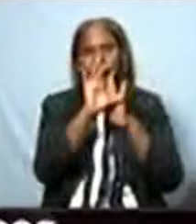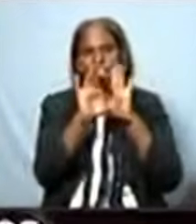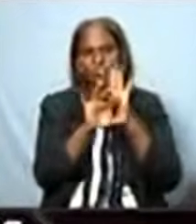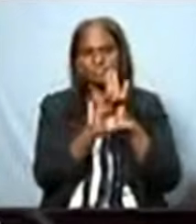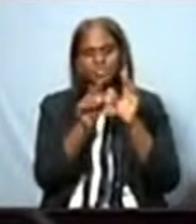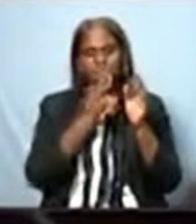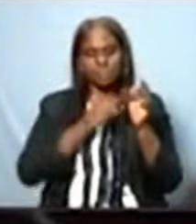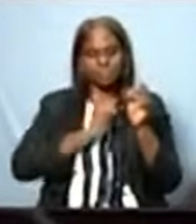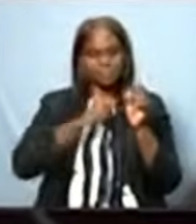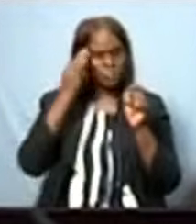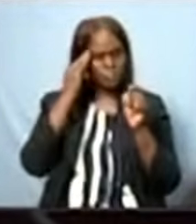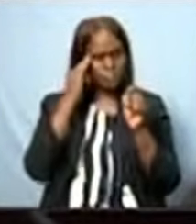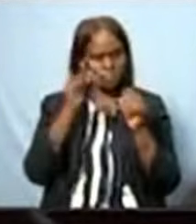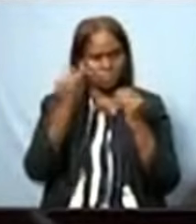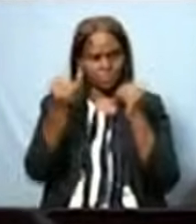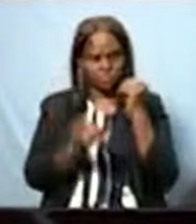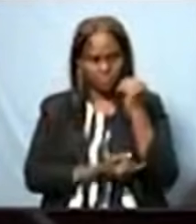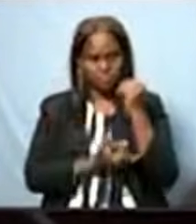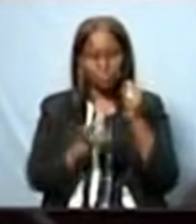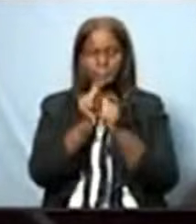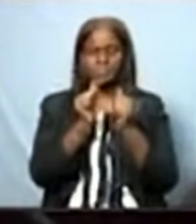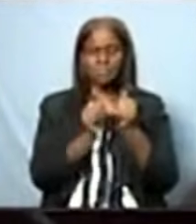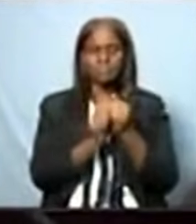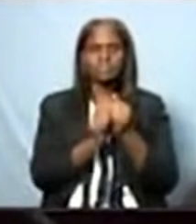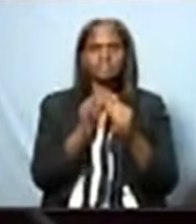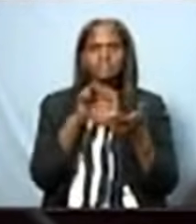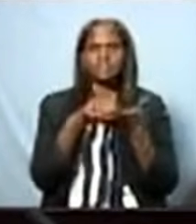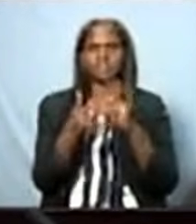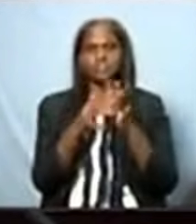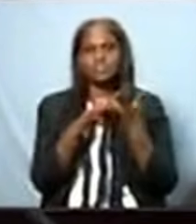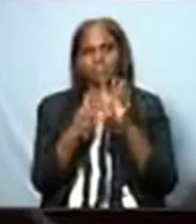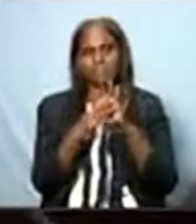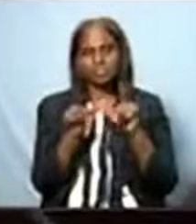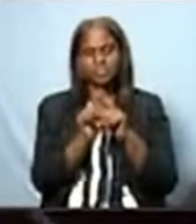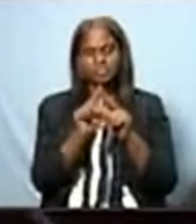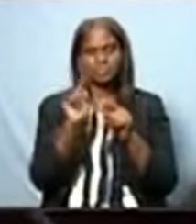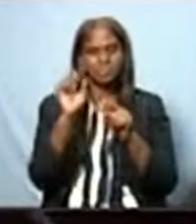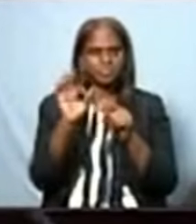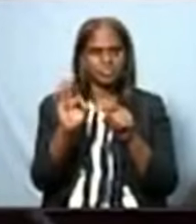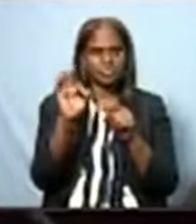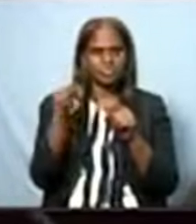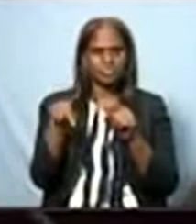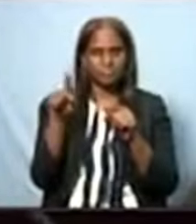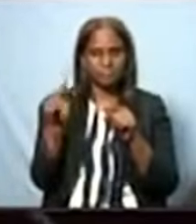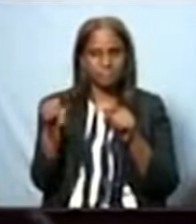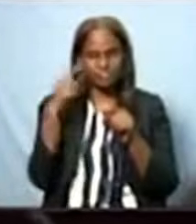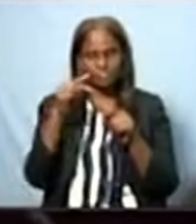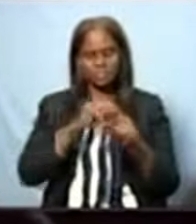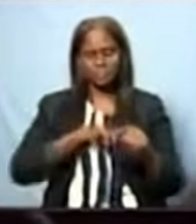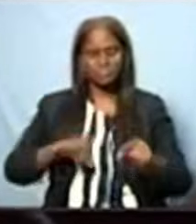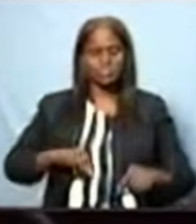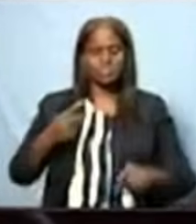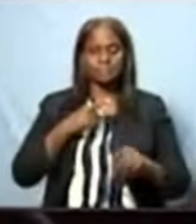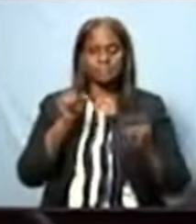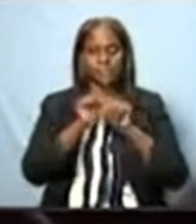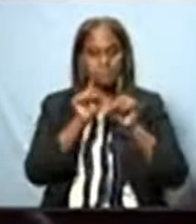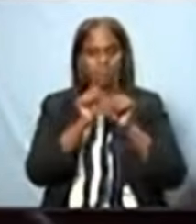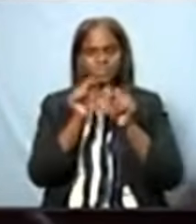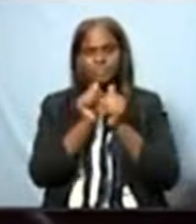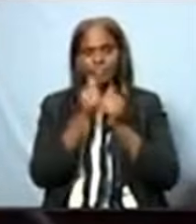I know that it is introducing a majoritarian system and first past the post for members of Parliament as well